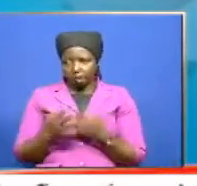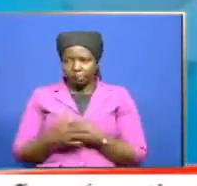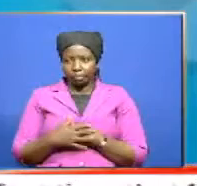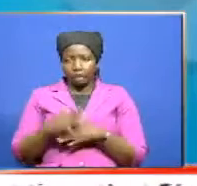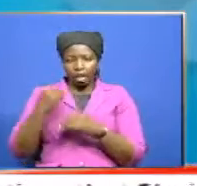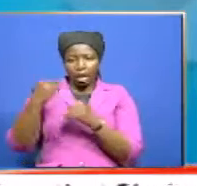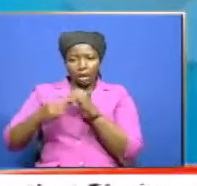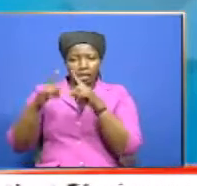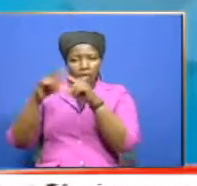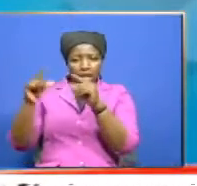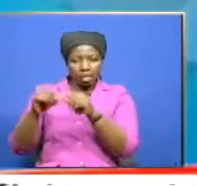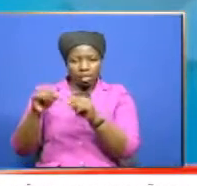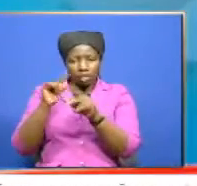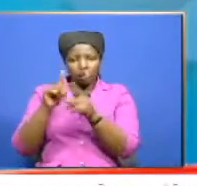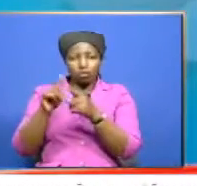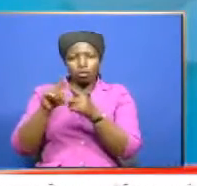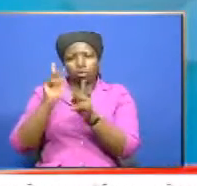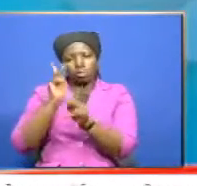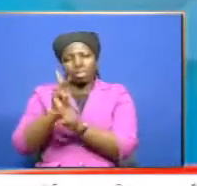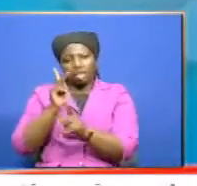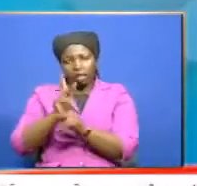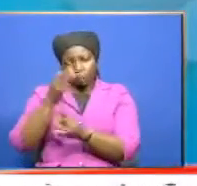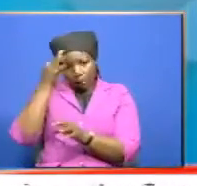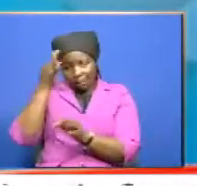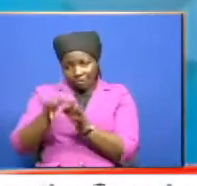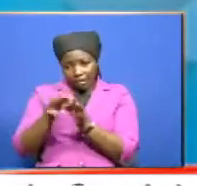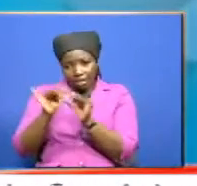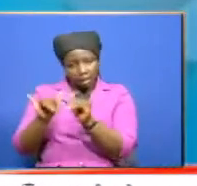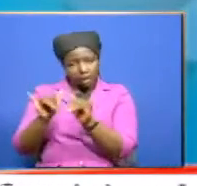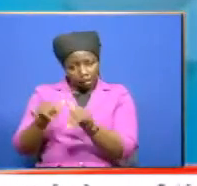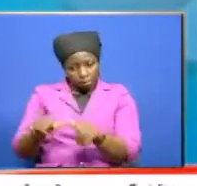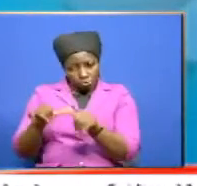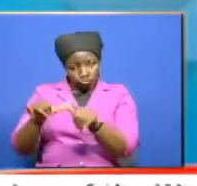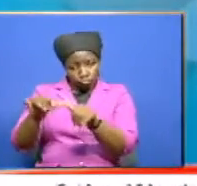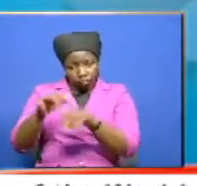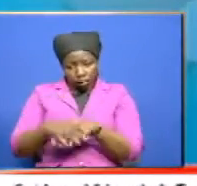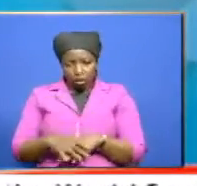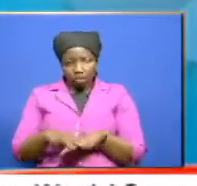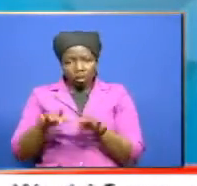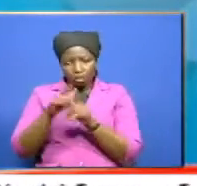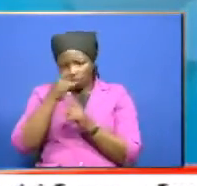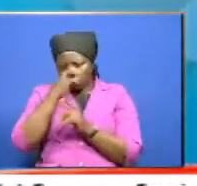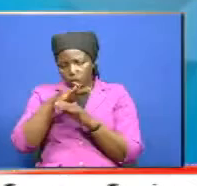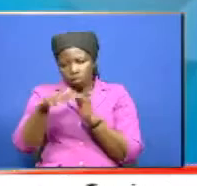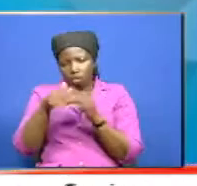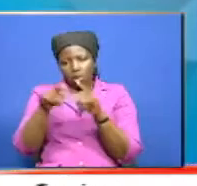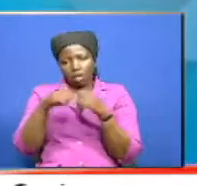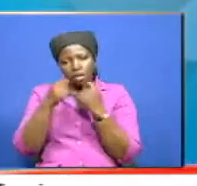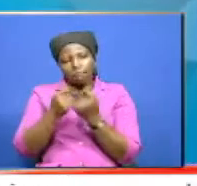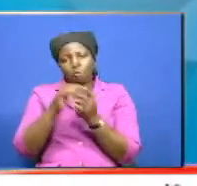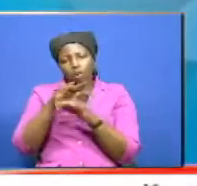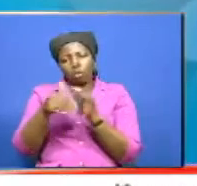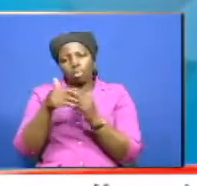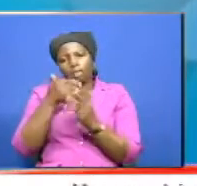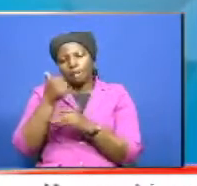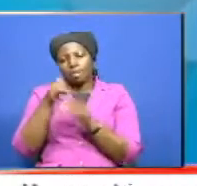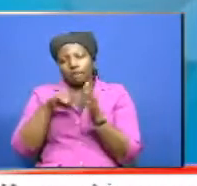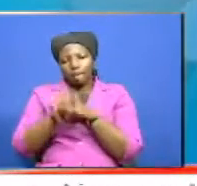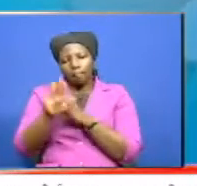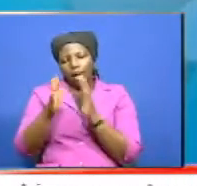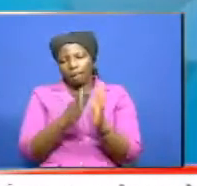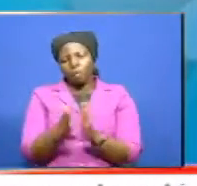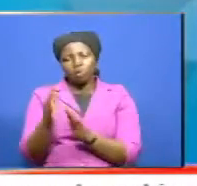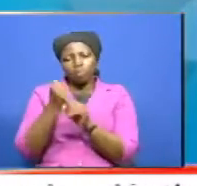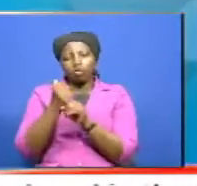just to keep the faith, stay in the race as well, and wishing all those teams all the best in the preparation, and we do what we can in